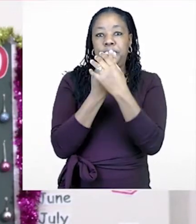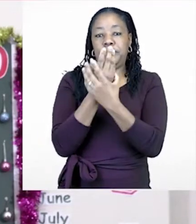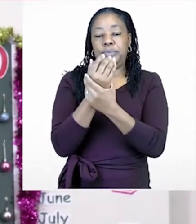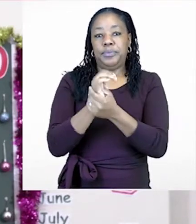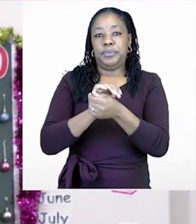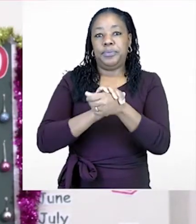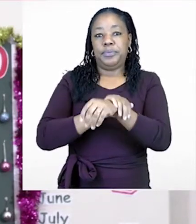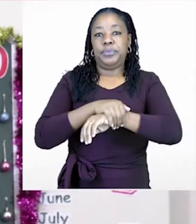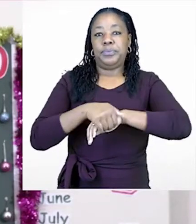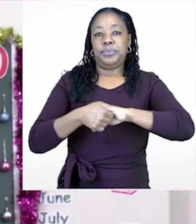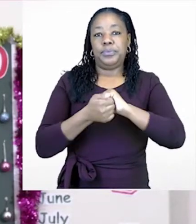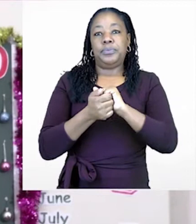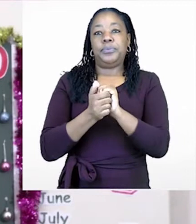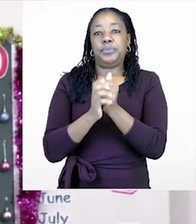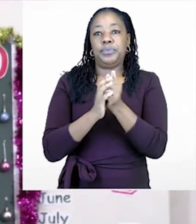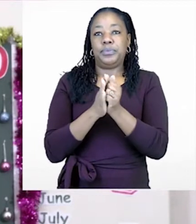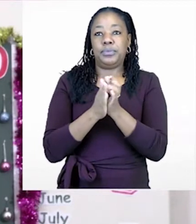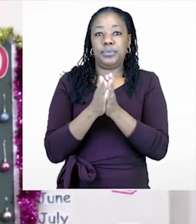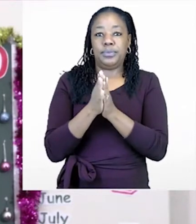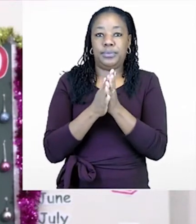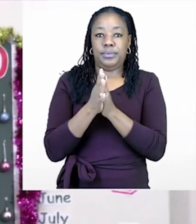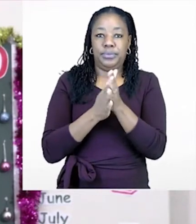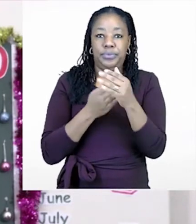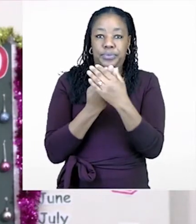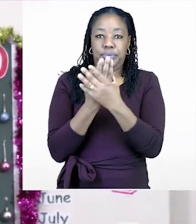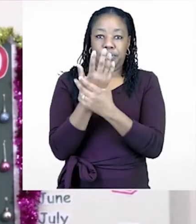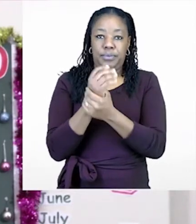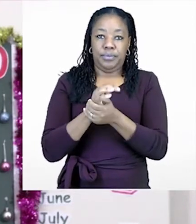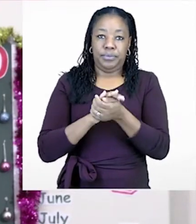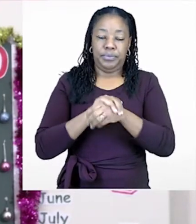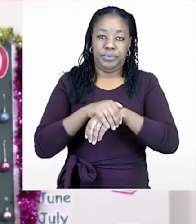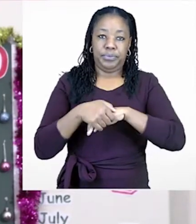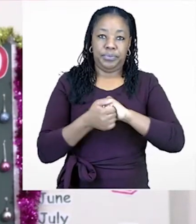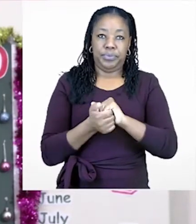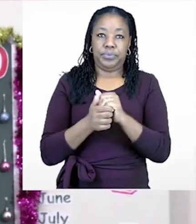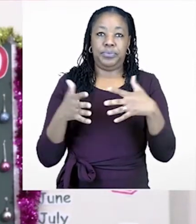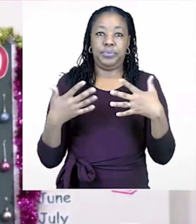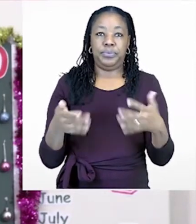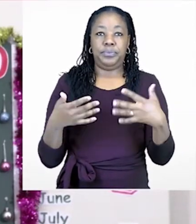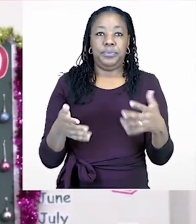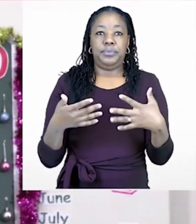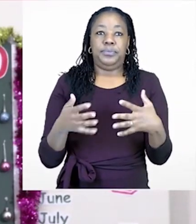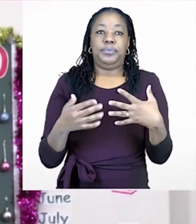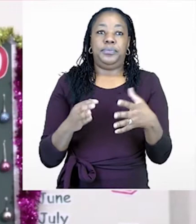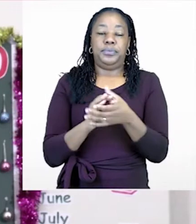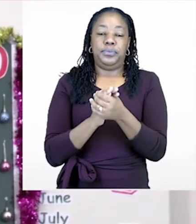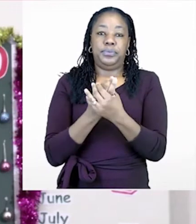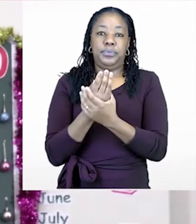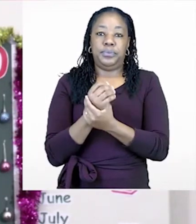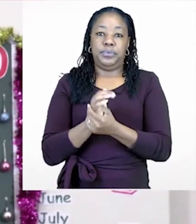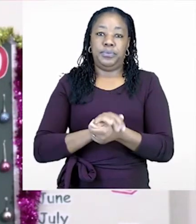go inside and outside and on your wrists. Make sure that your hands are dry before you touch anything